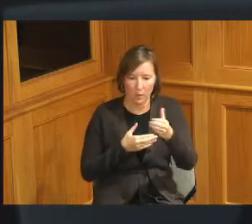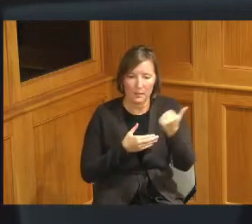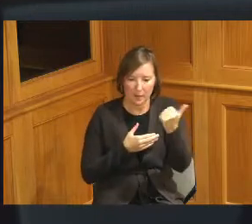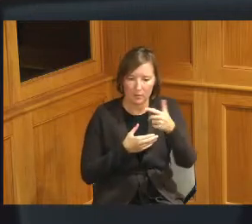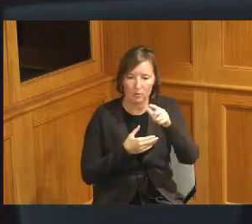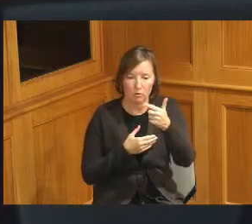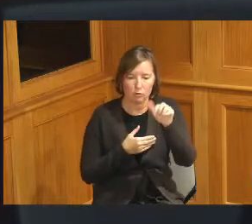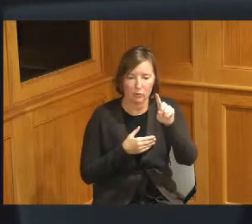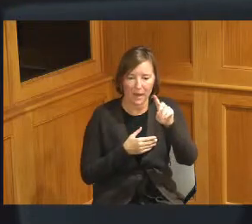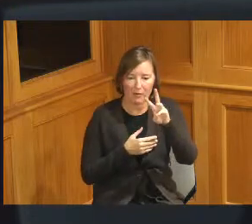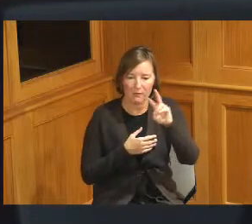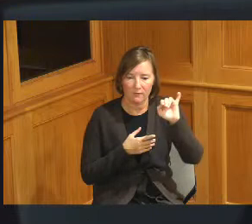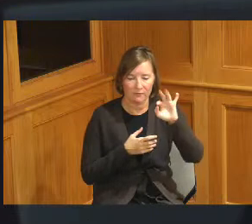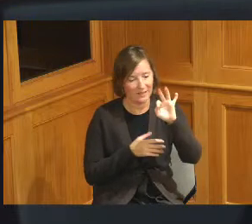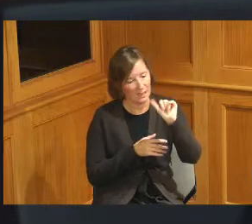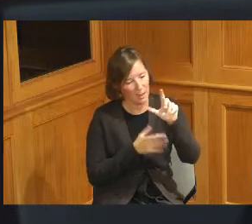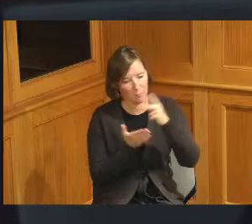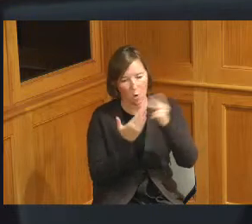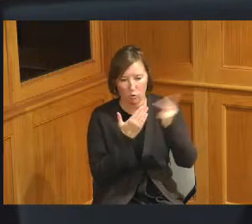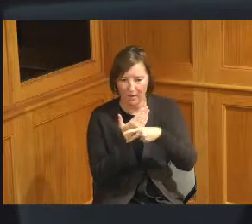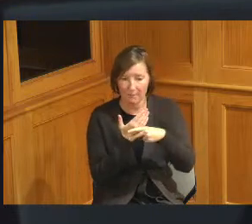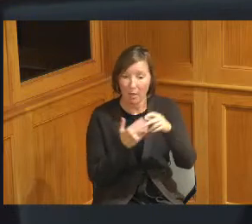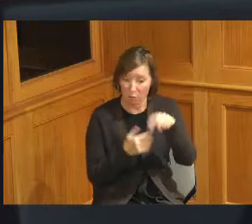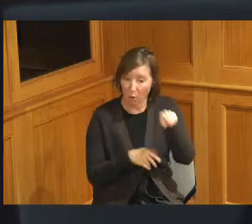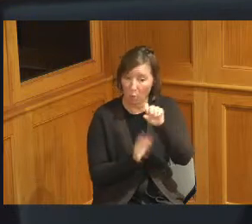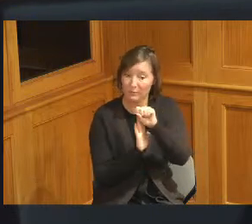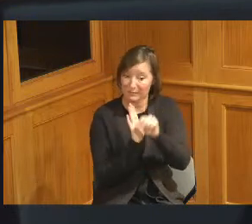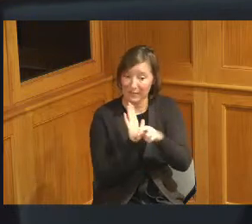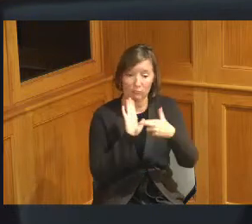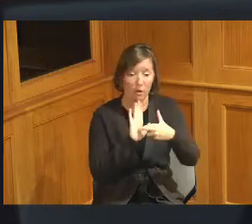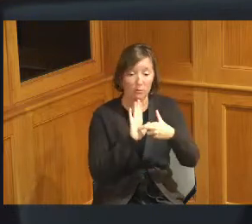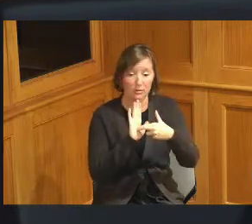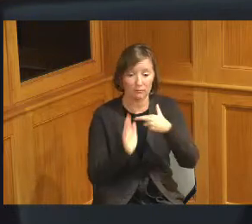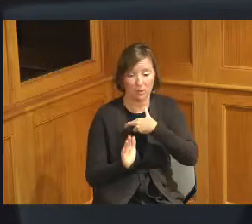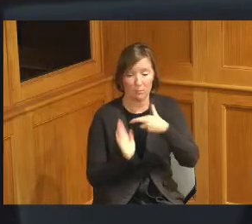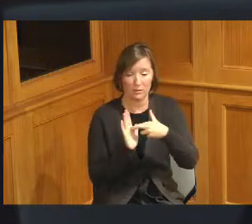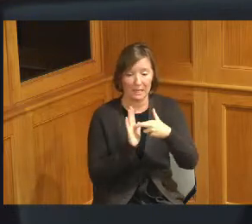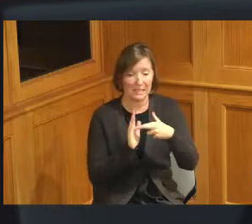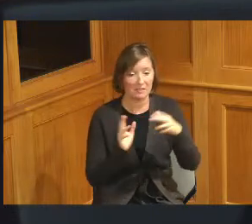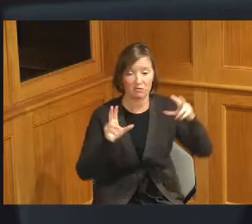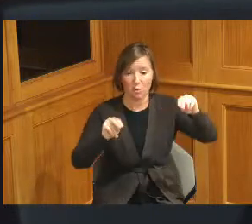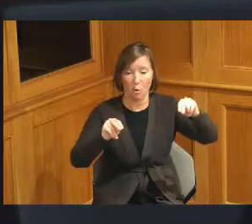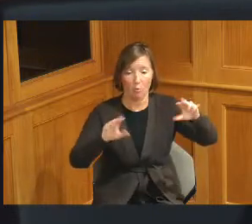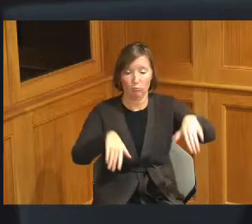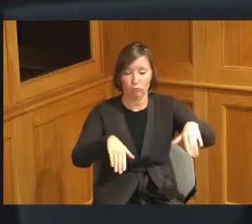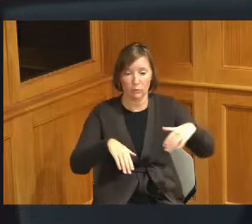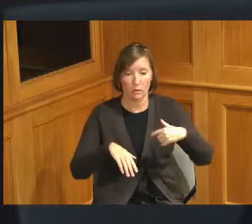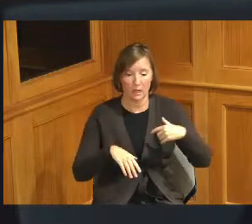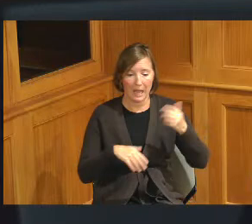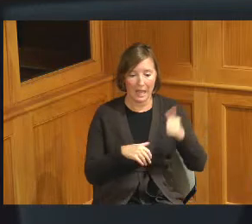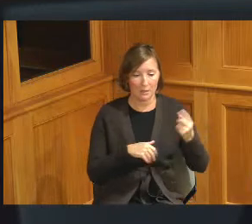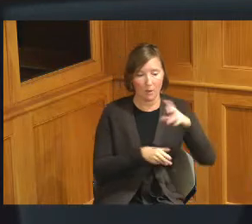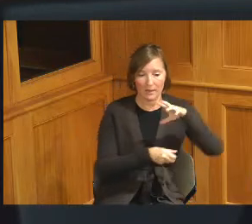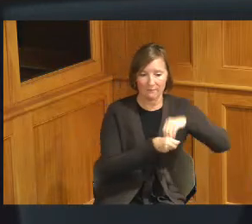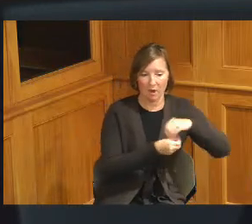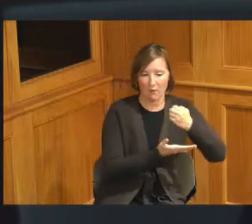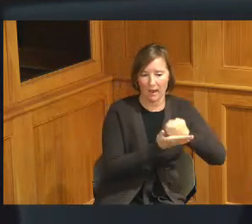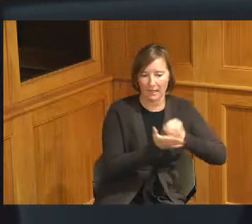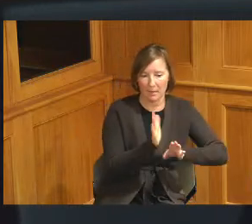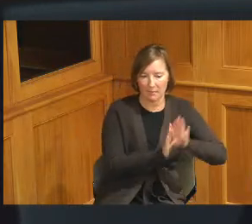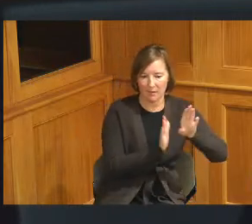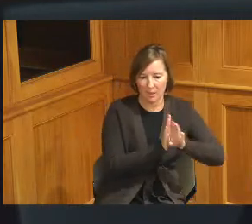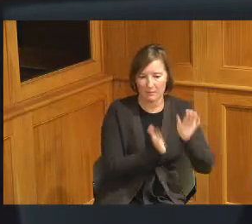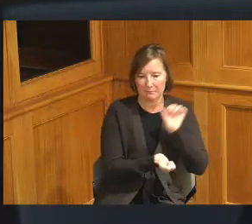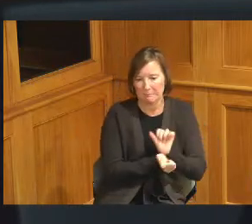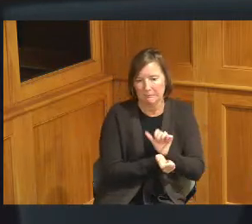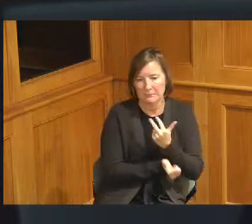were state representatives. And it really tied the hands of anybody that was doing economic development because we didn't